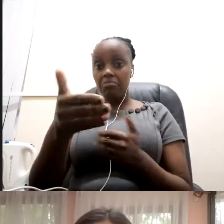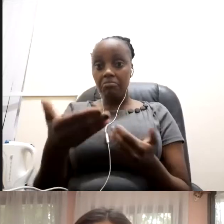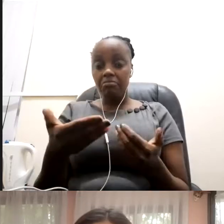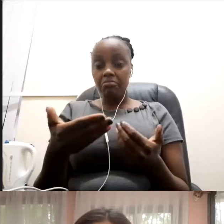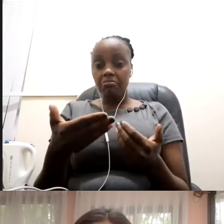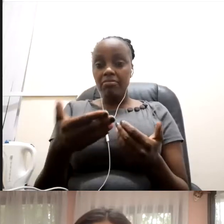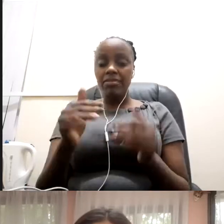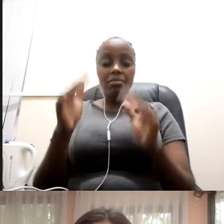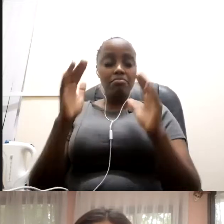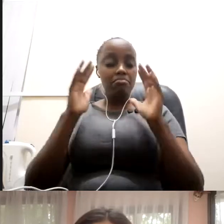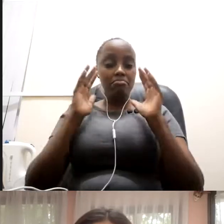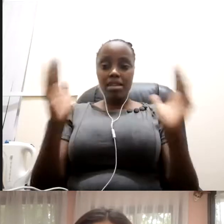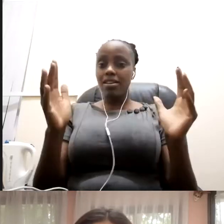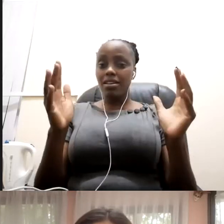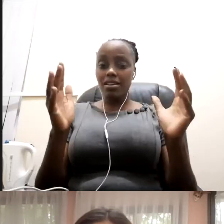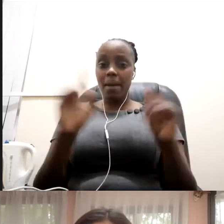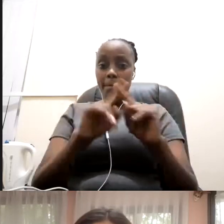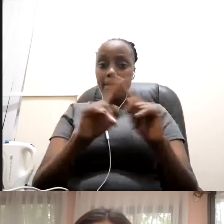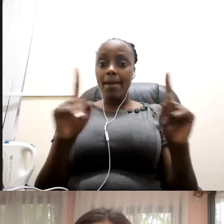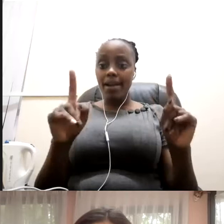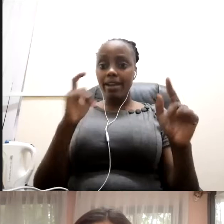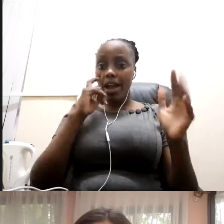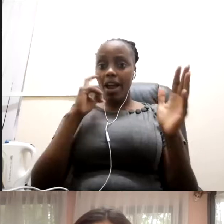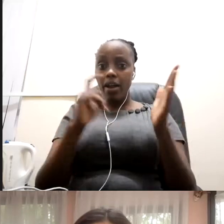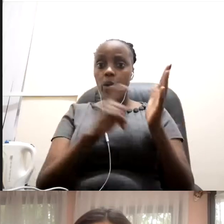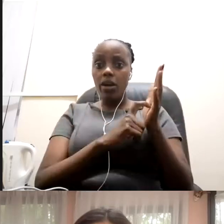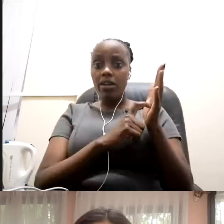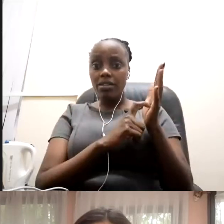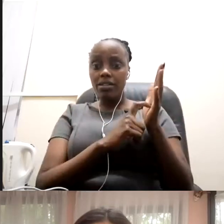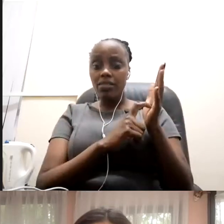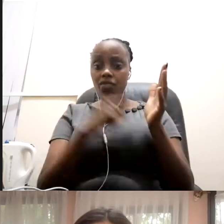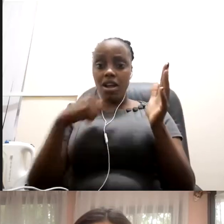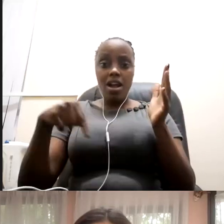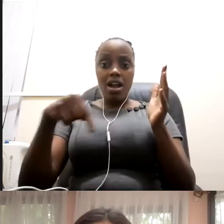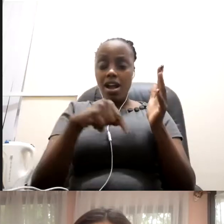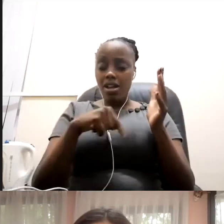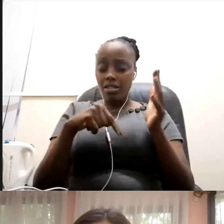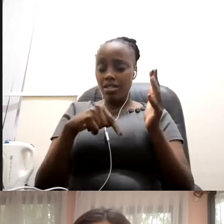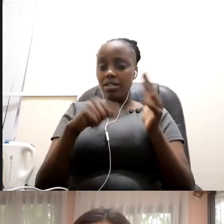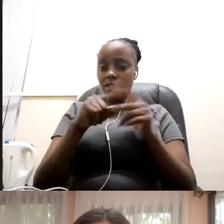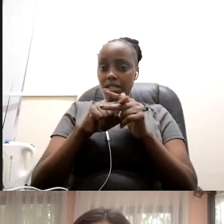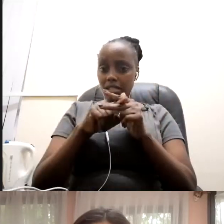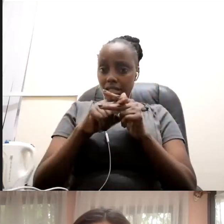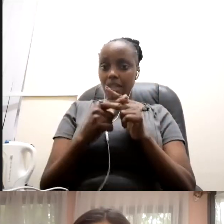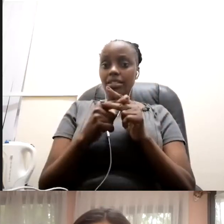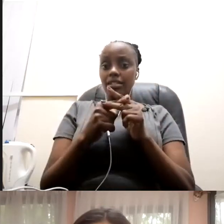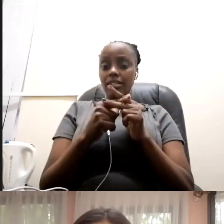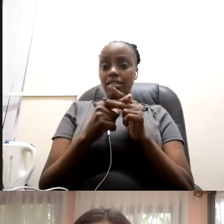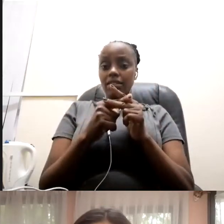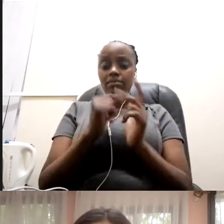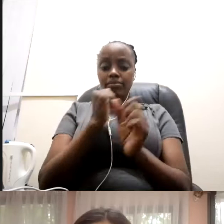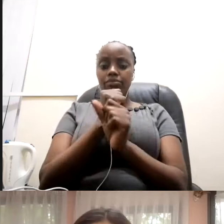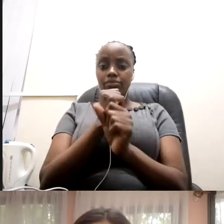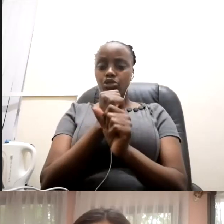enormous, but we recognize that we have to start to do something. And